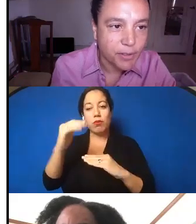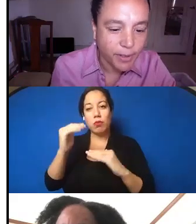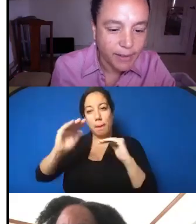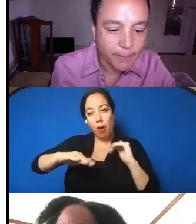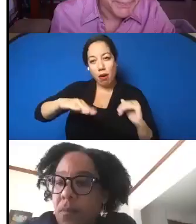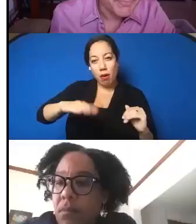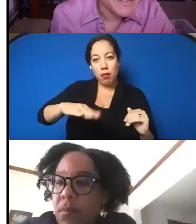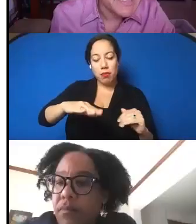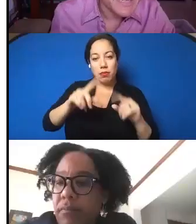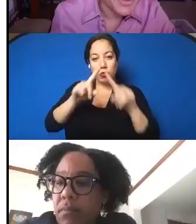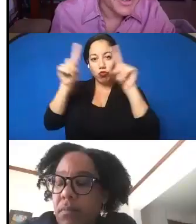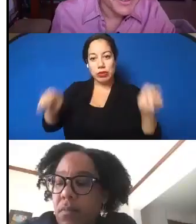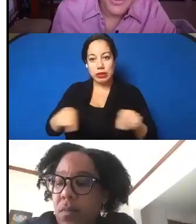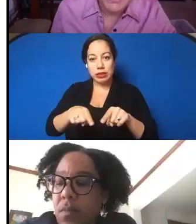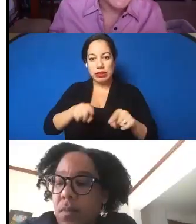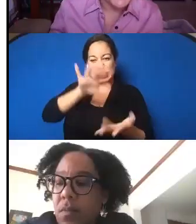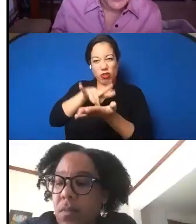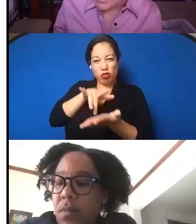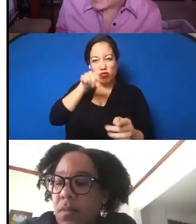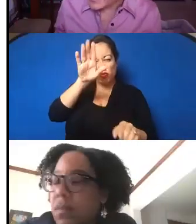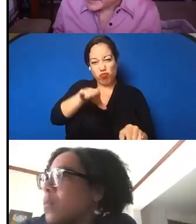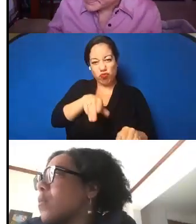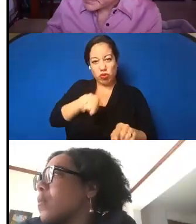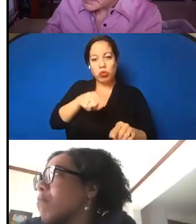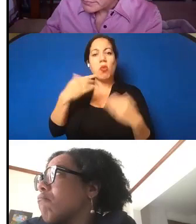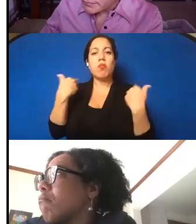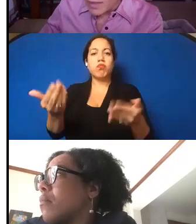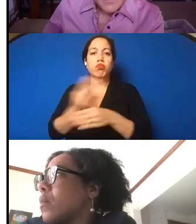of your screen in the center. So please do use that.